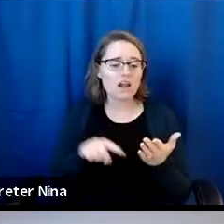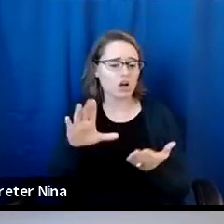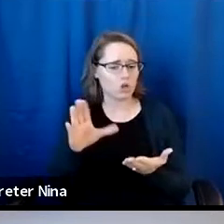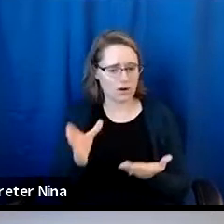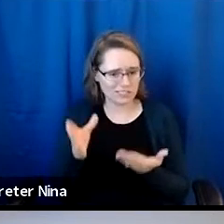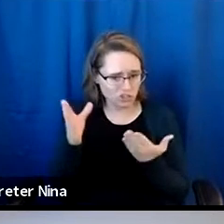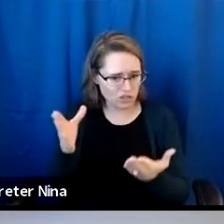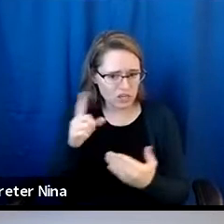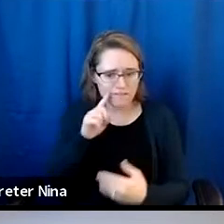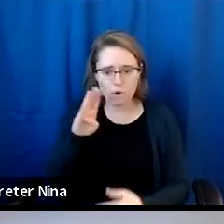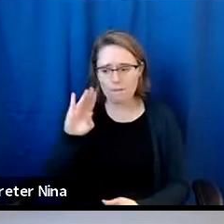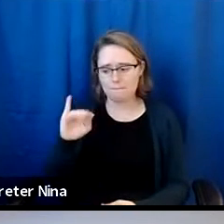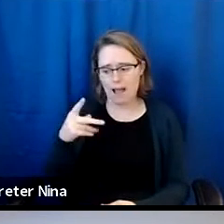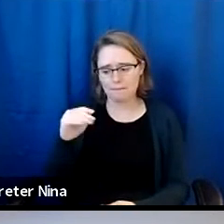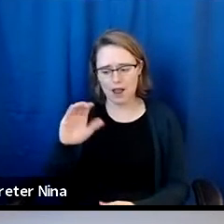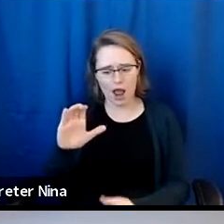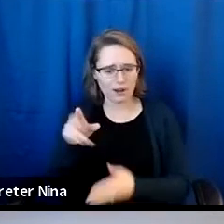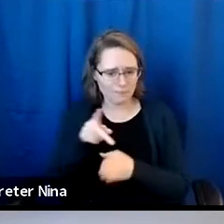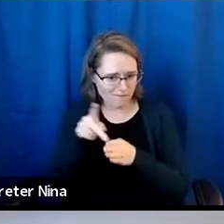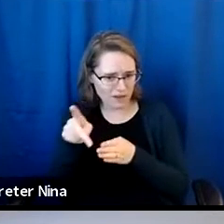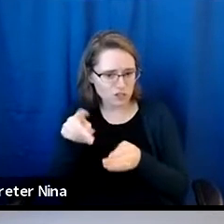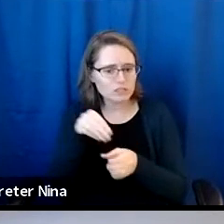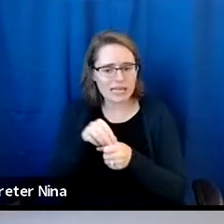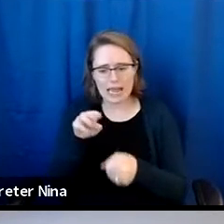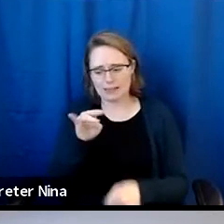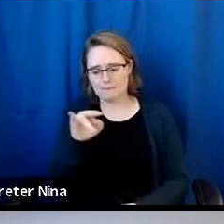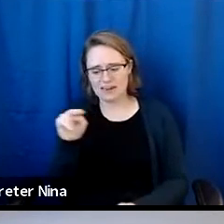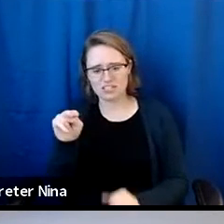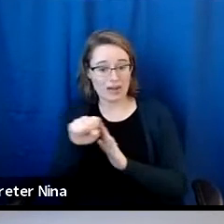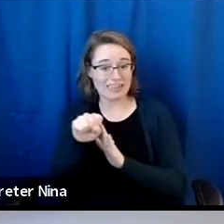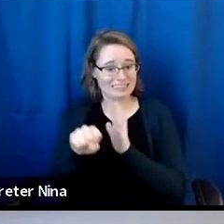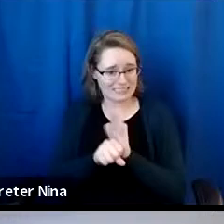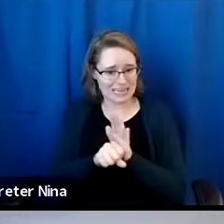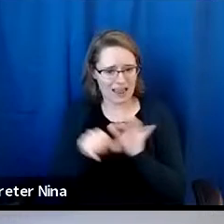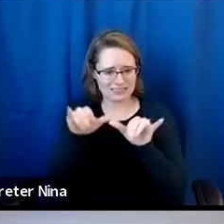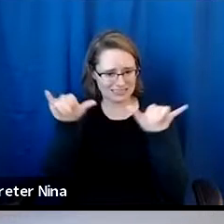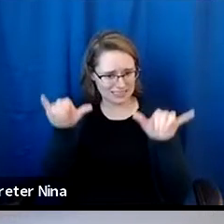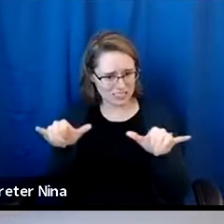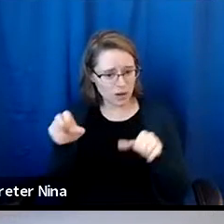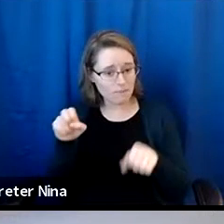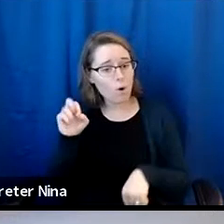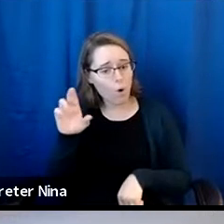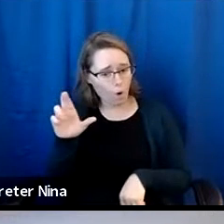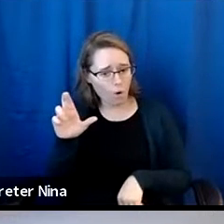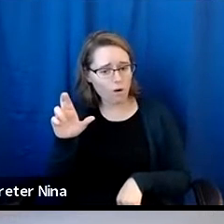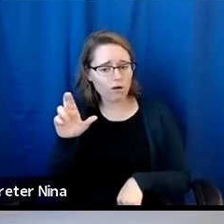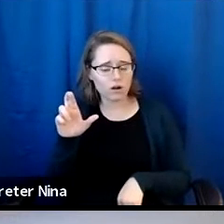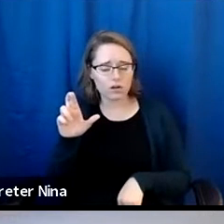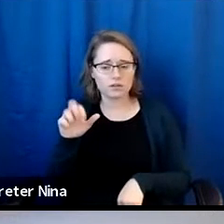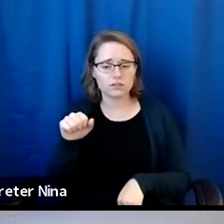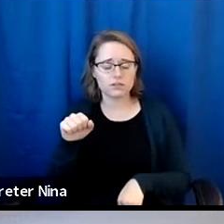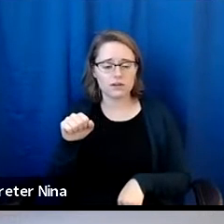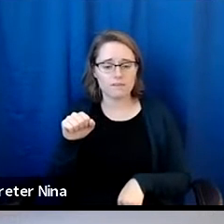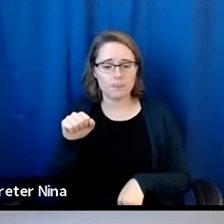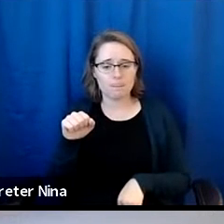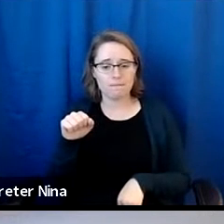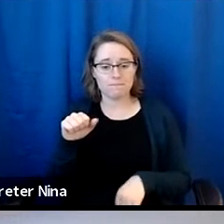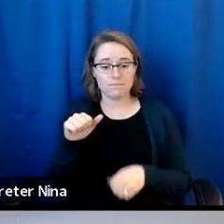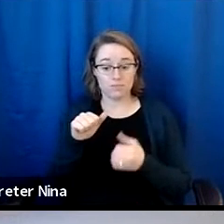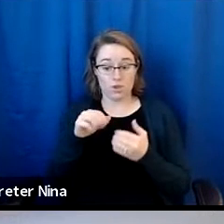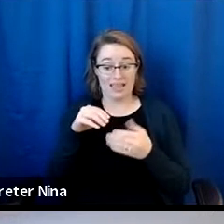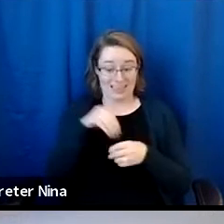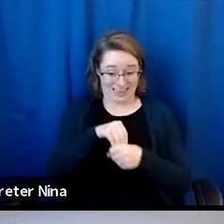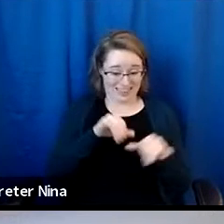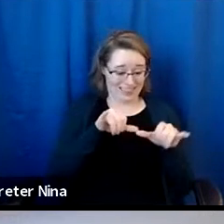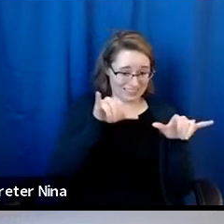for BIPOC professionals in the Minnesota state system, or either within our system